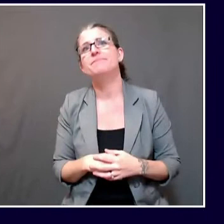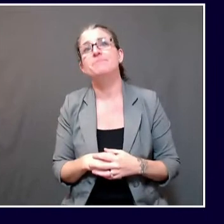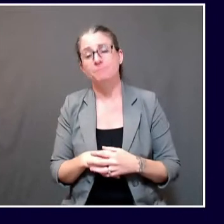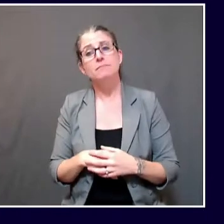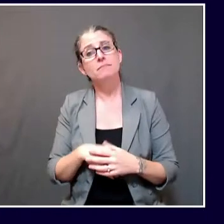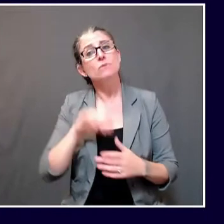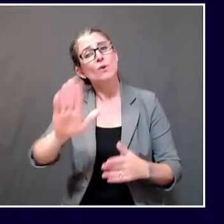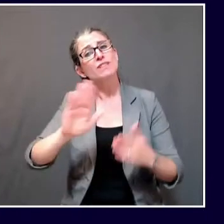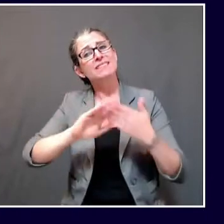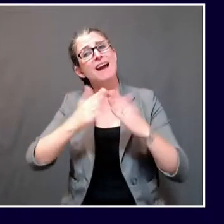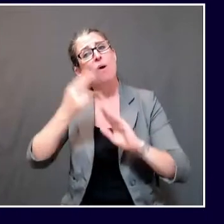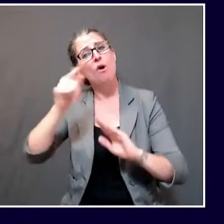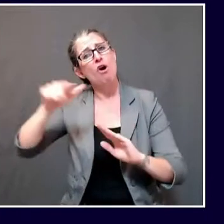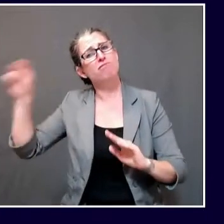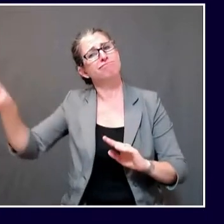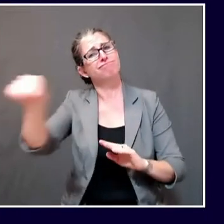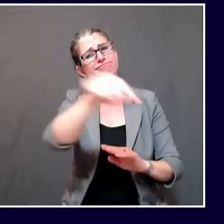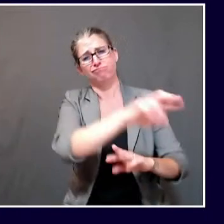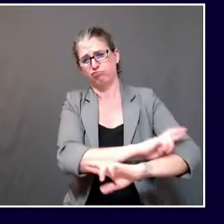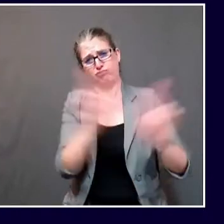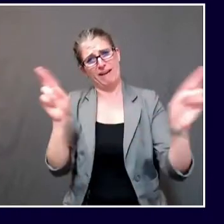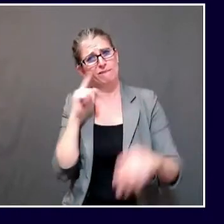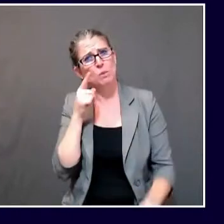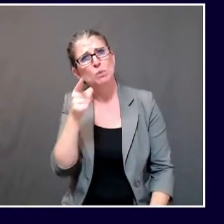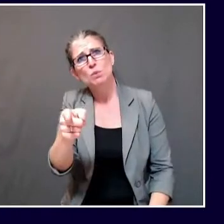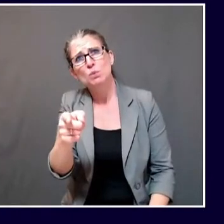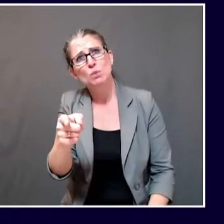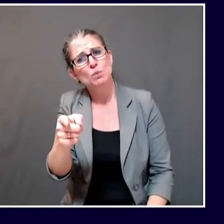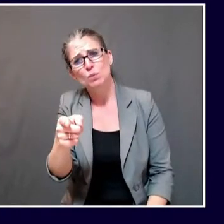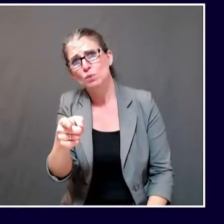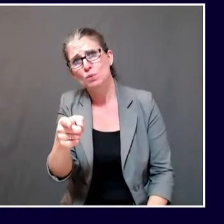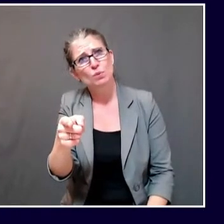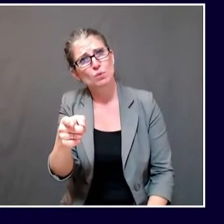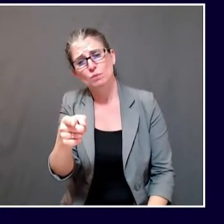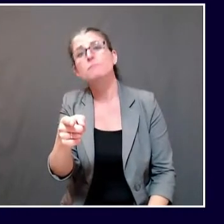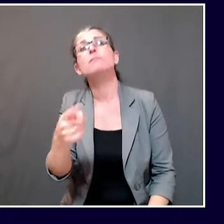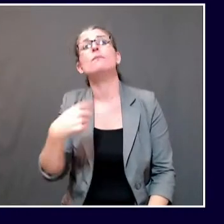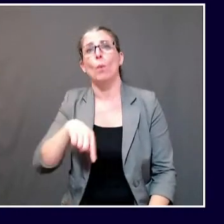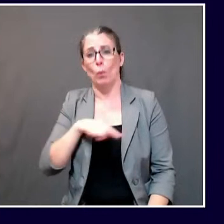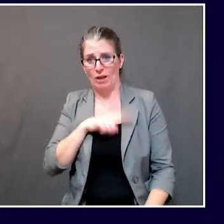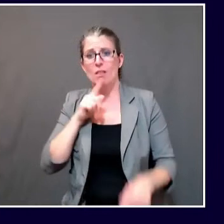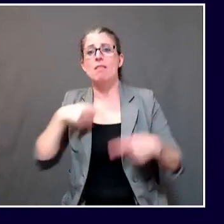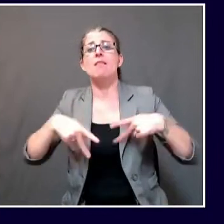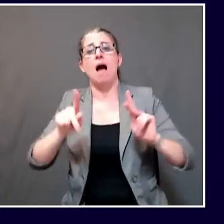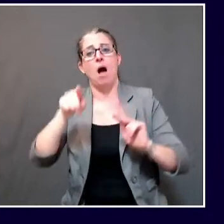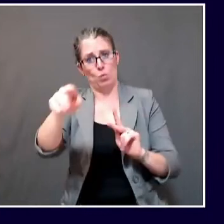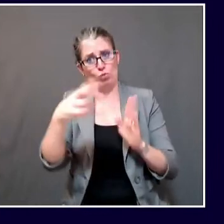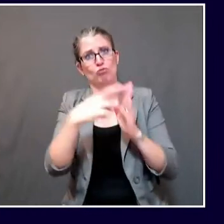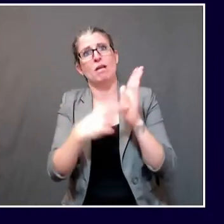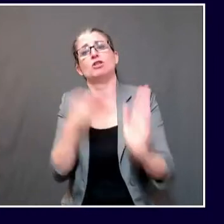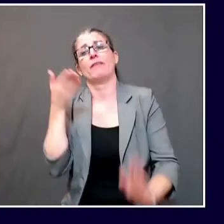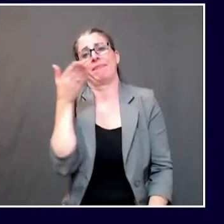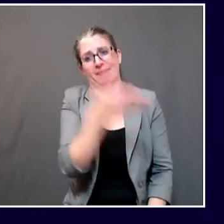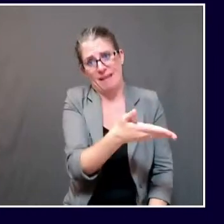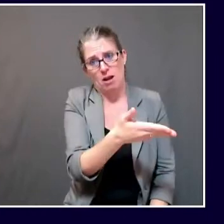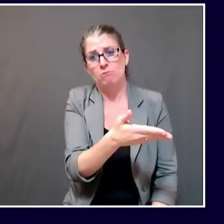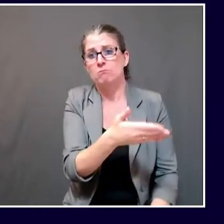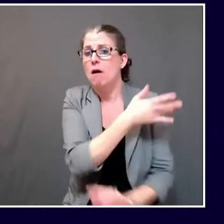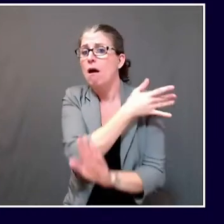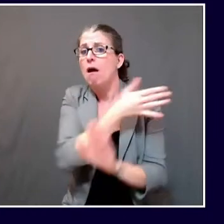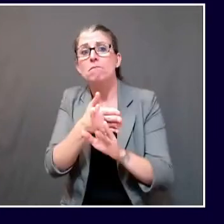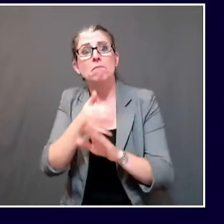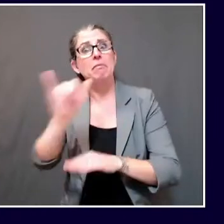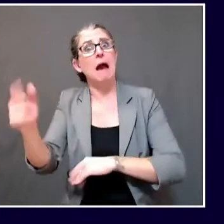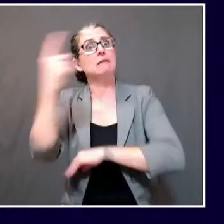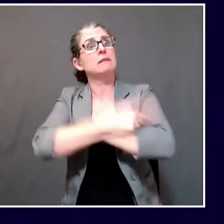to and including Election Day under Maine's Election Day registration law. So we'll be ready in any case for whatever comes. And so just to be clear there, you're